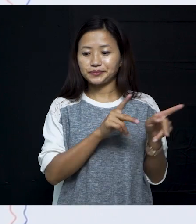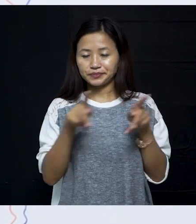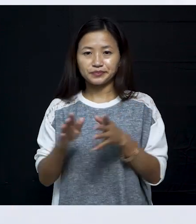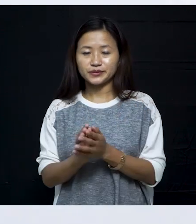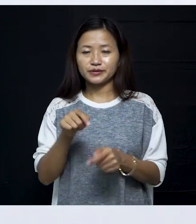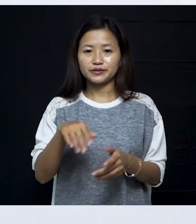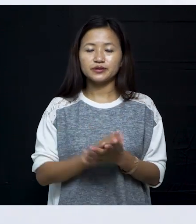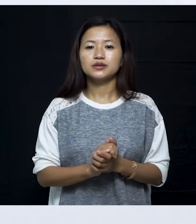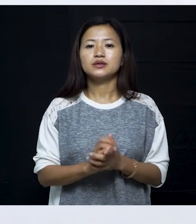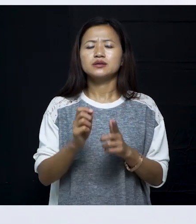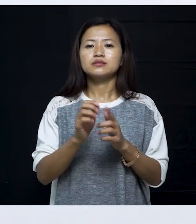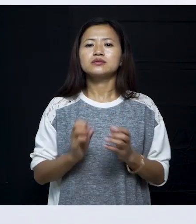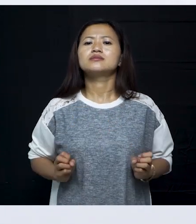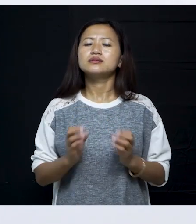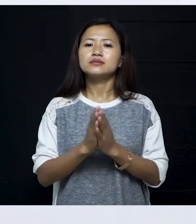for this